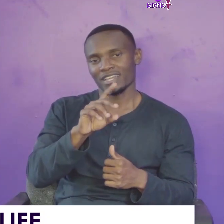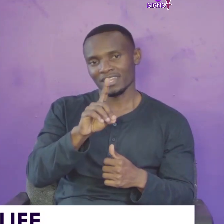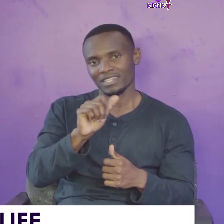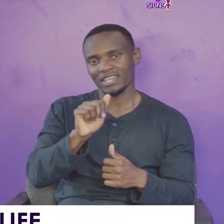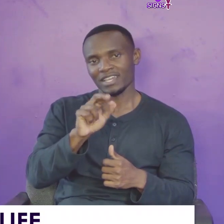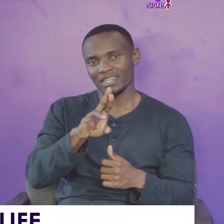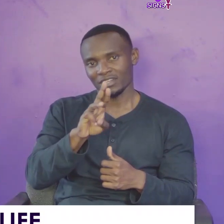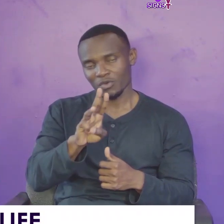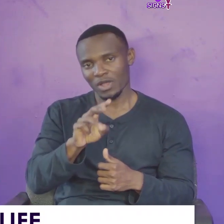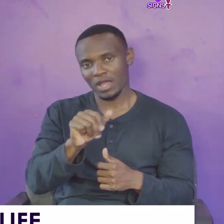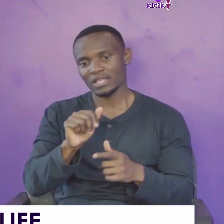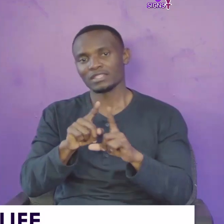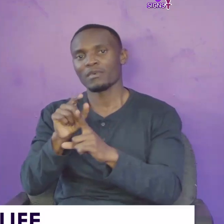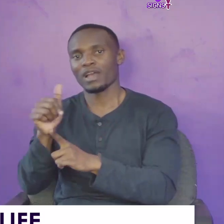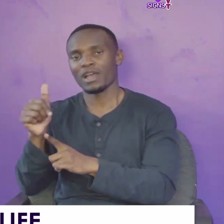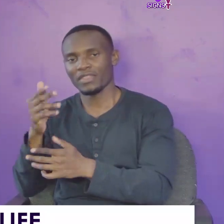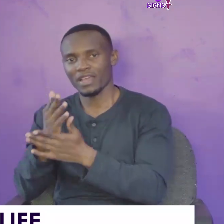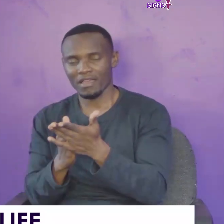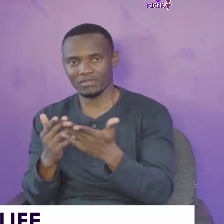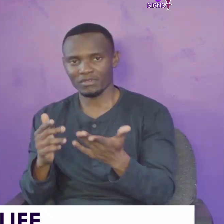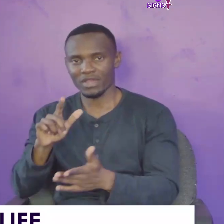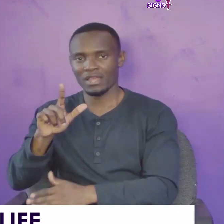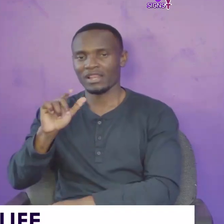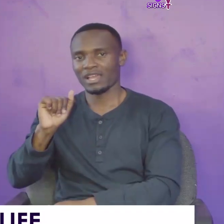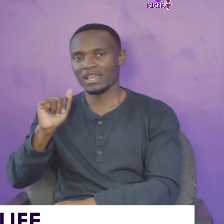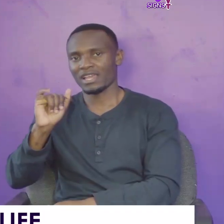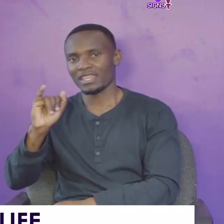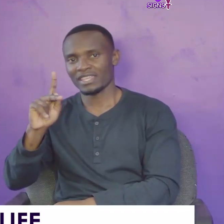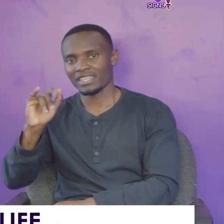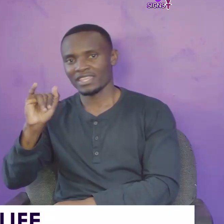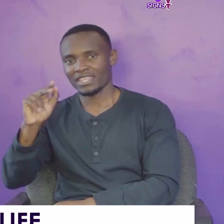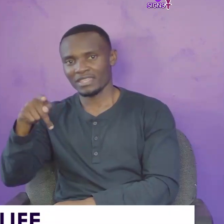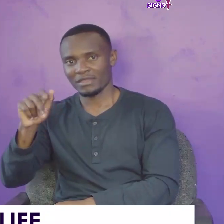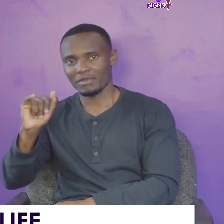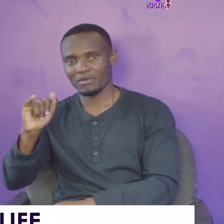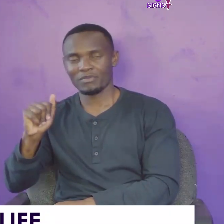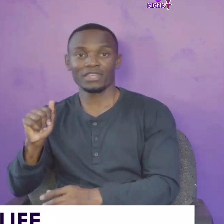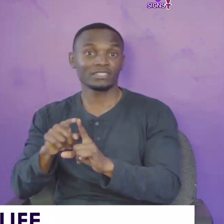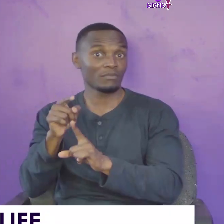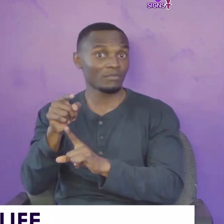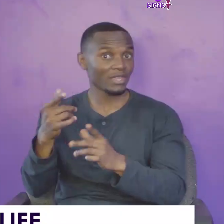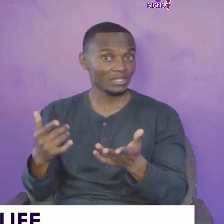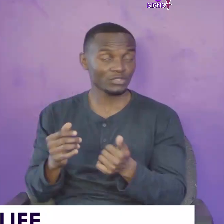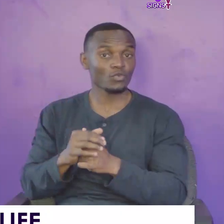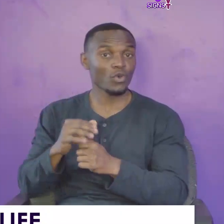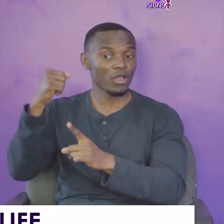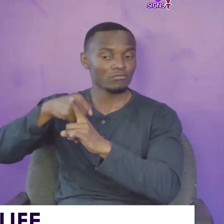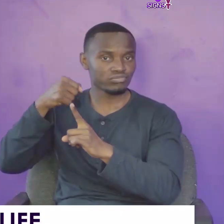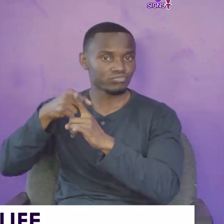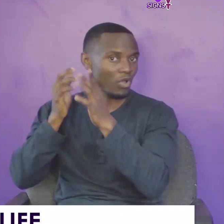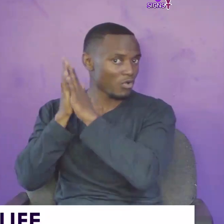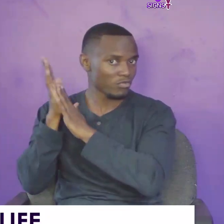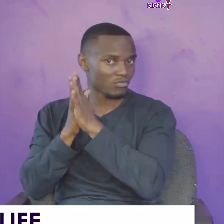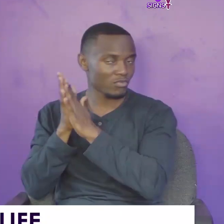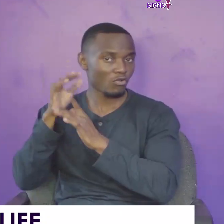from the Nyandarua side. Wow, those are active Mau Mau zones. Yes, those are Yes, you areas can say where, that too. you know,